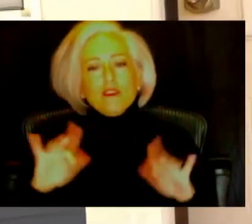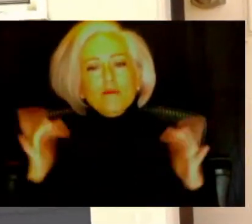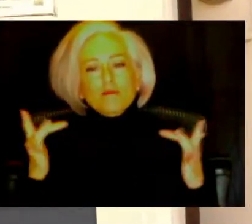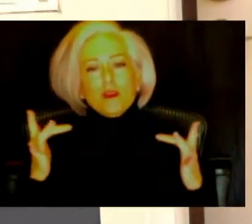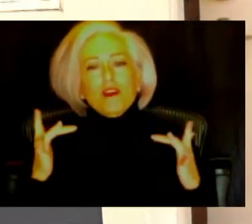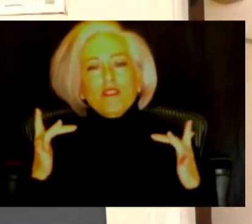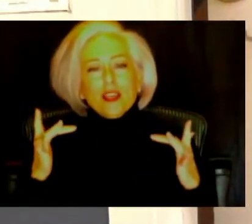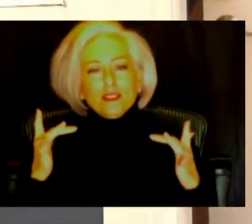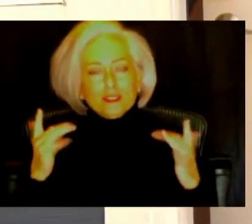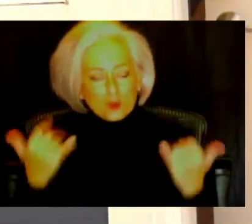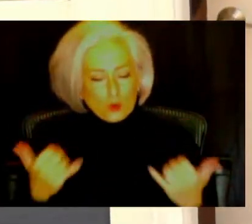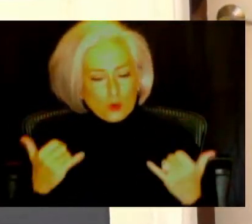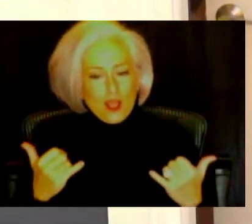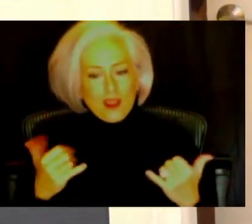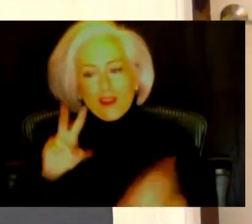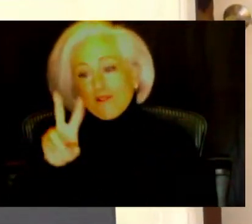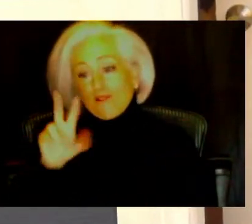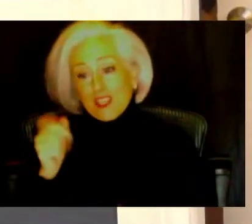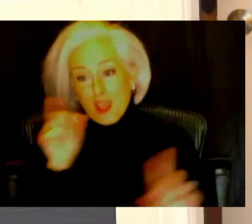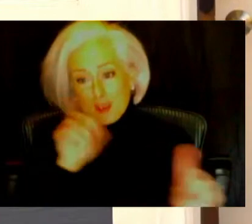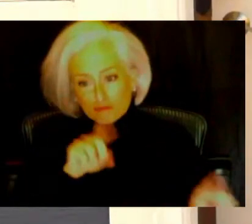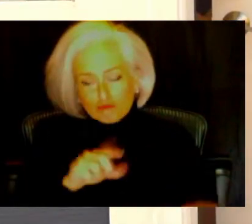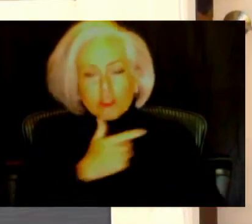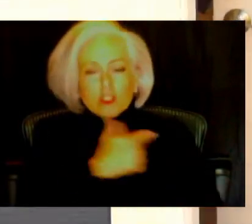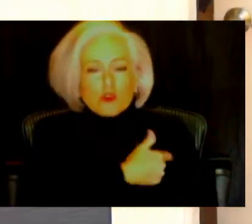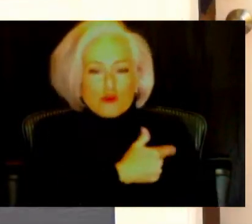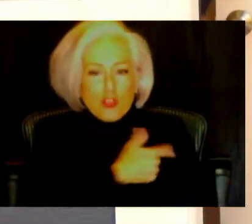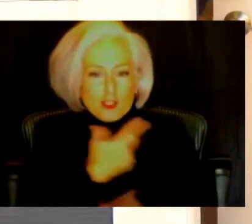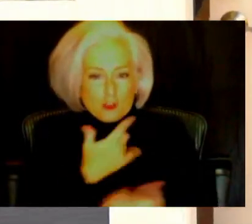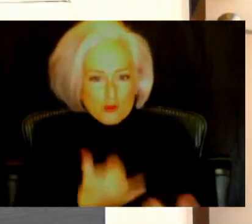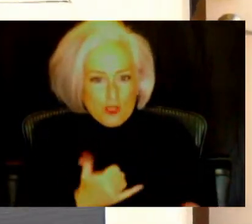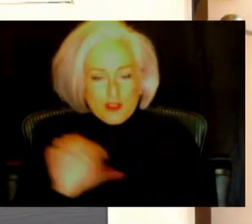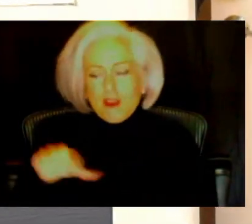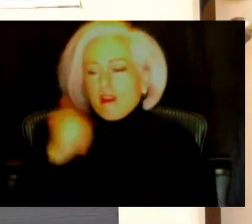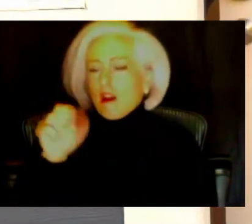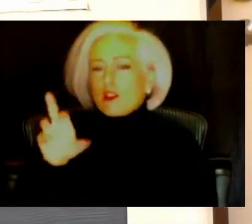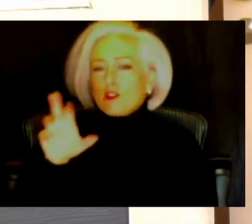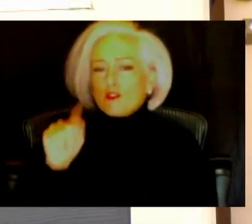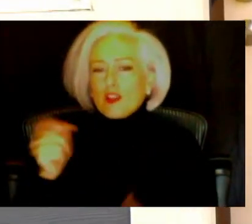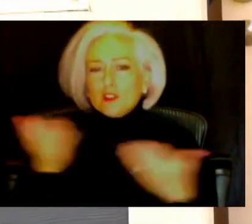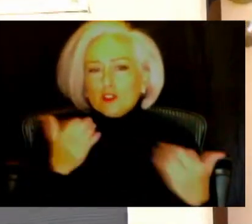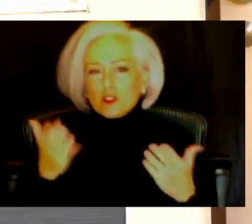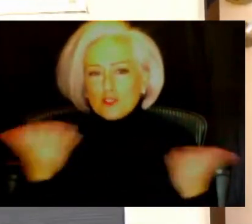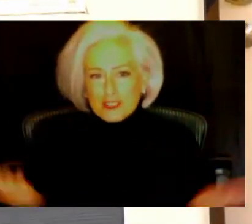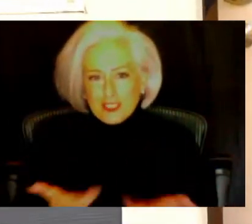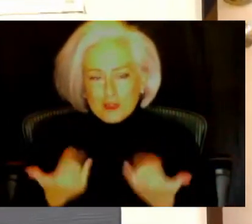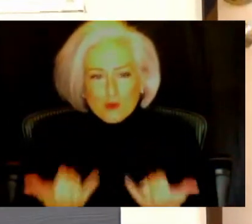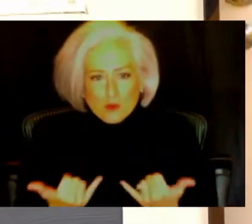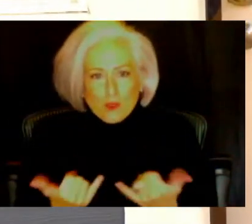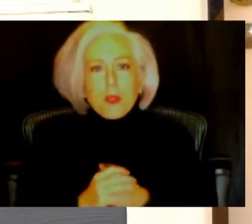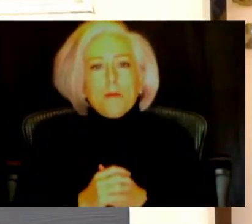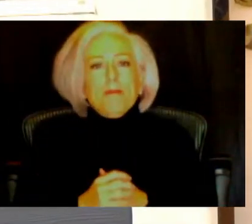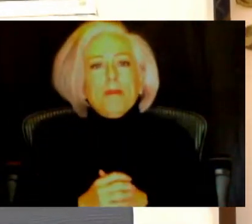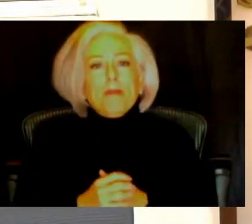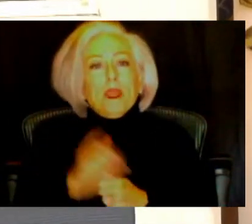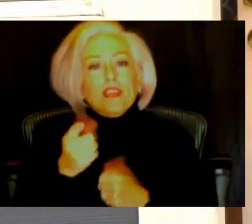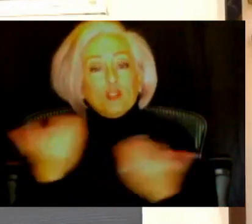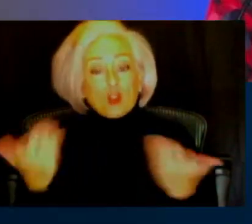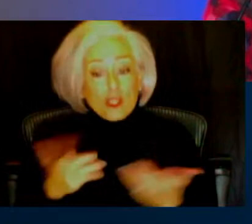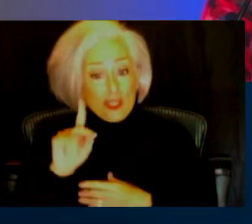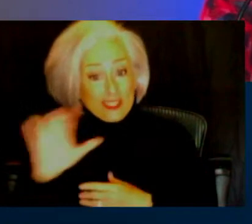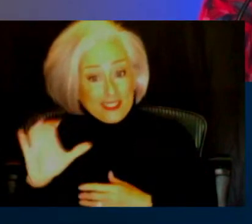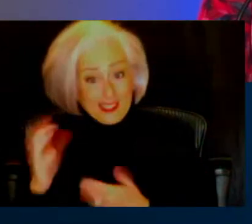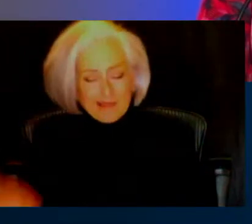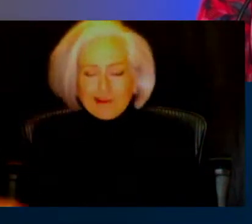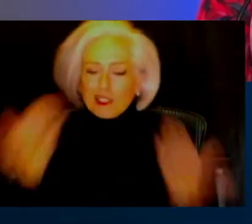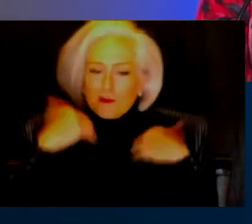shots. We've got all kinds of other veteran service organizations on campus with us today. So if you're in the Kansas City area, come on out to